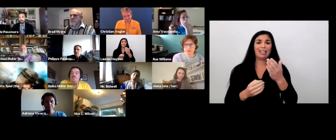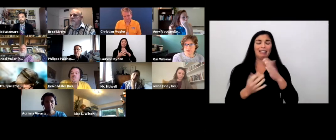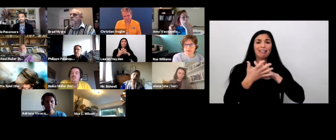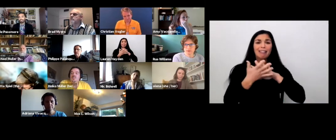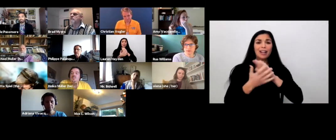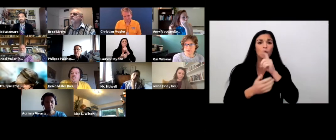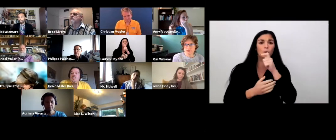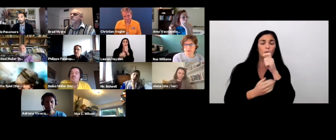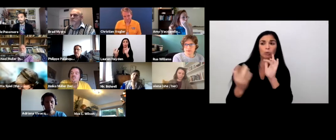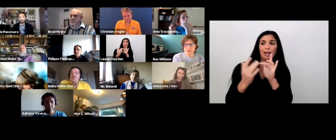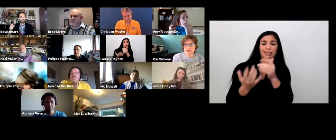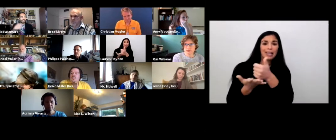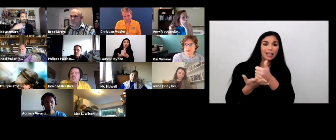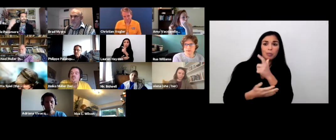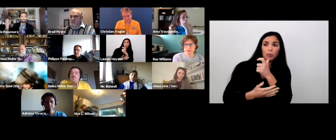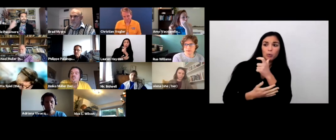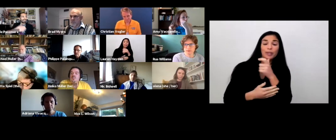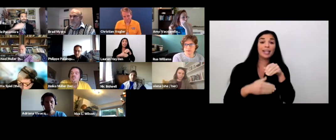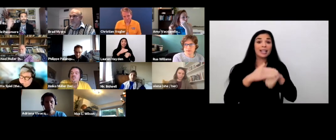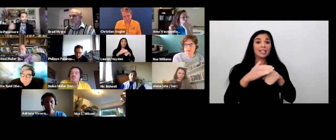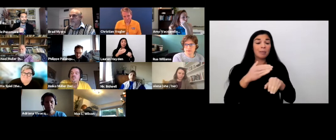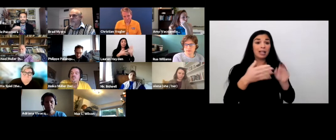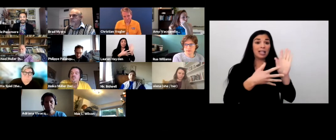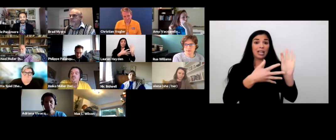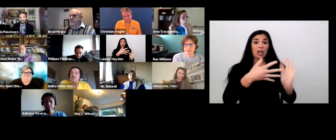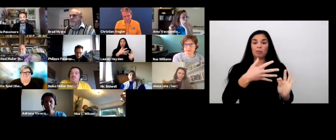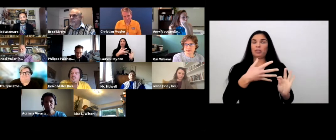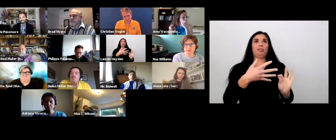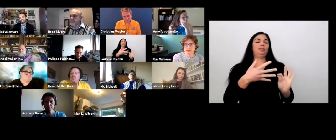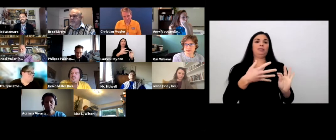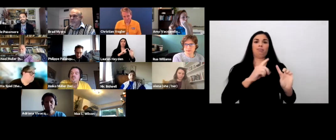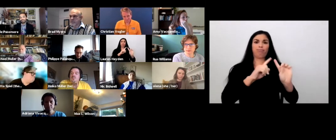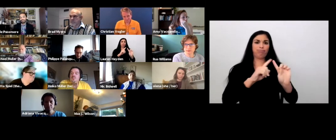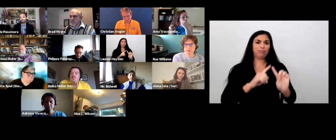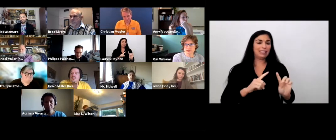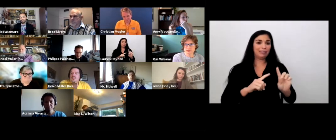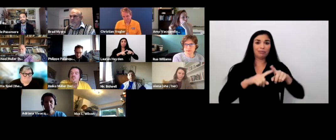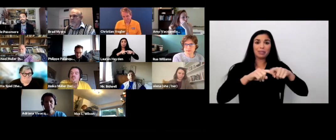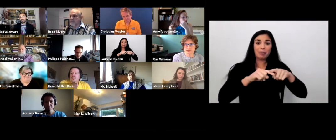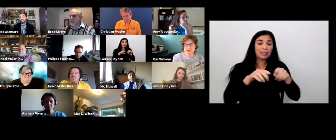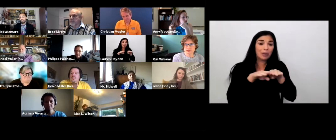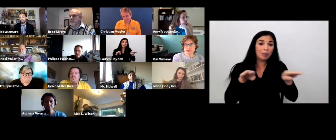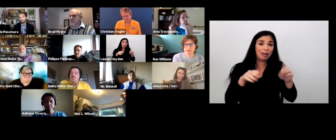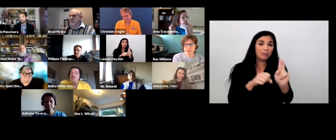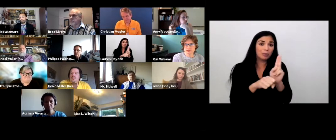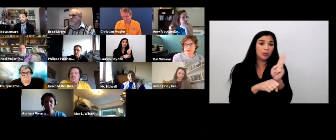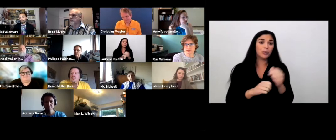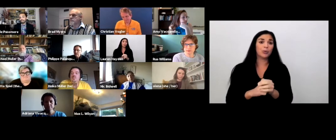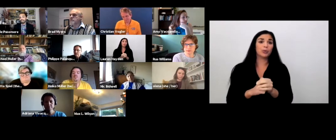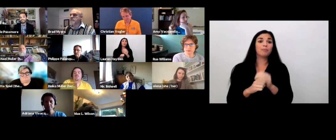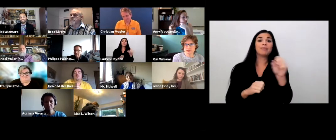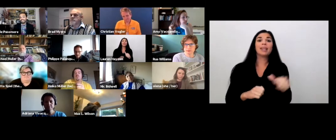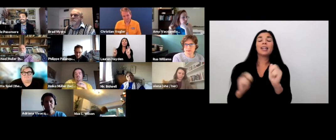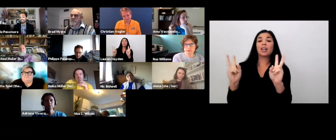help. Accessibility options range platform to platform. Another theme was that virtual events